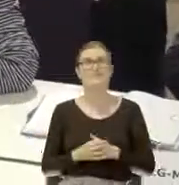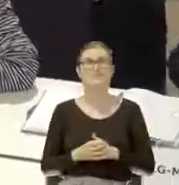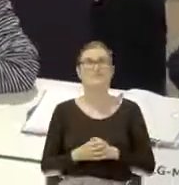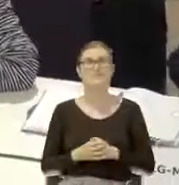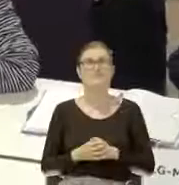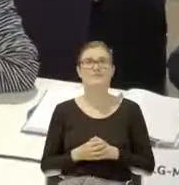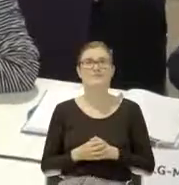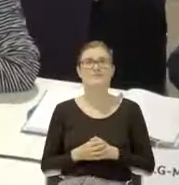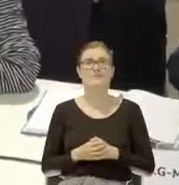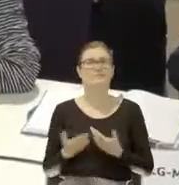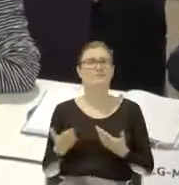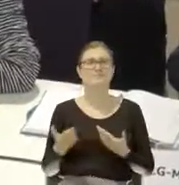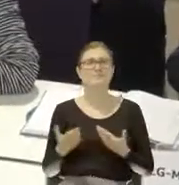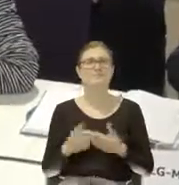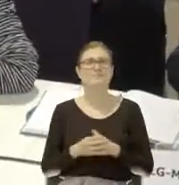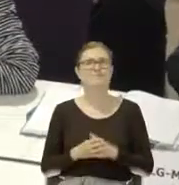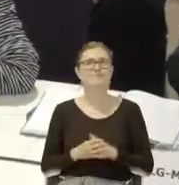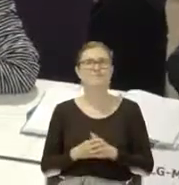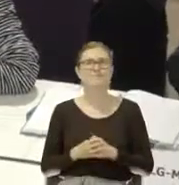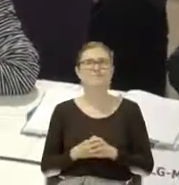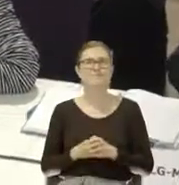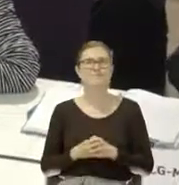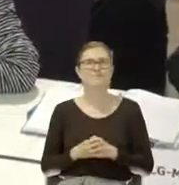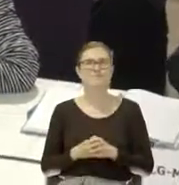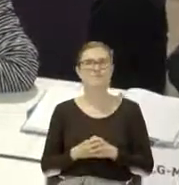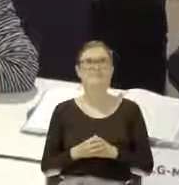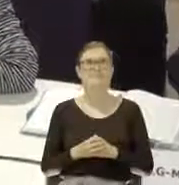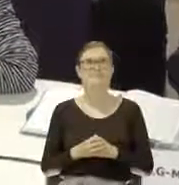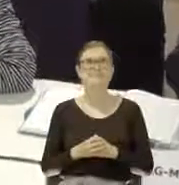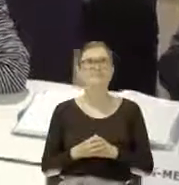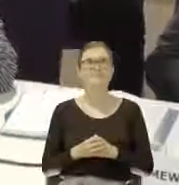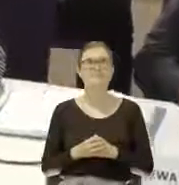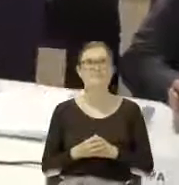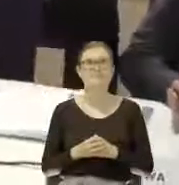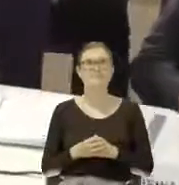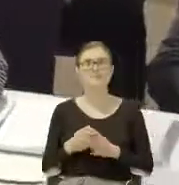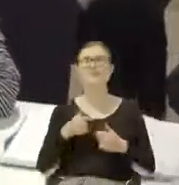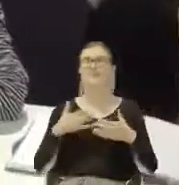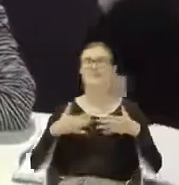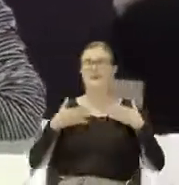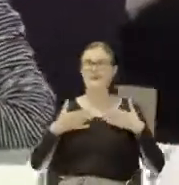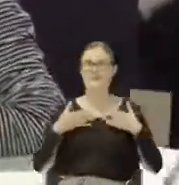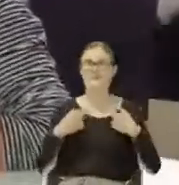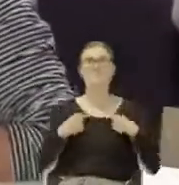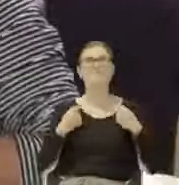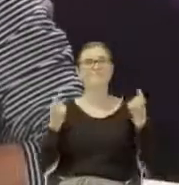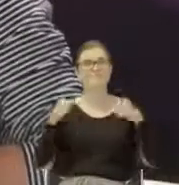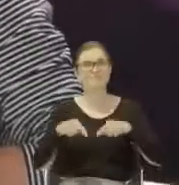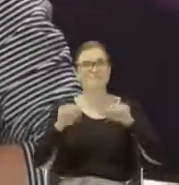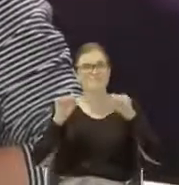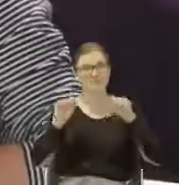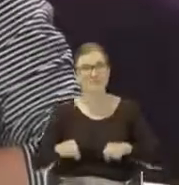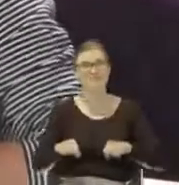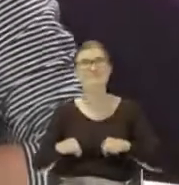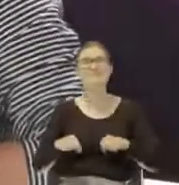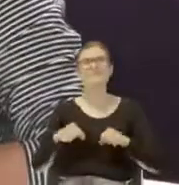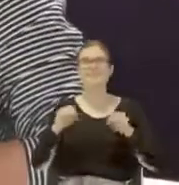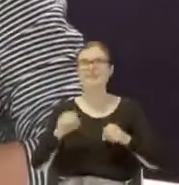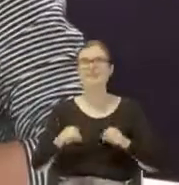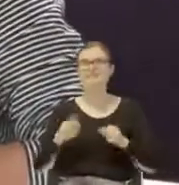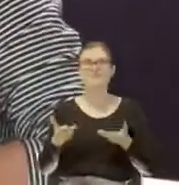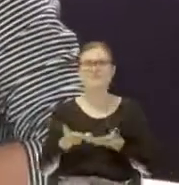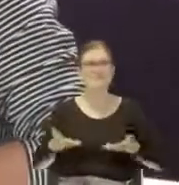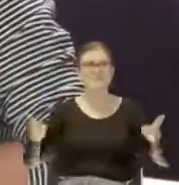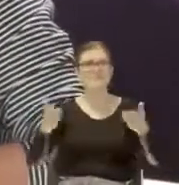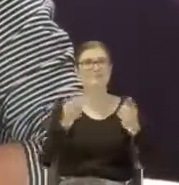any rate, this is a very exciting and inspiring meeting celebrating the leadership of you mayors. I'm going to talk about three things because the